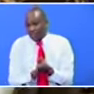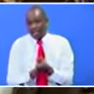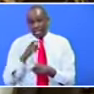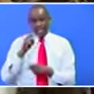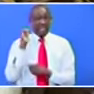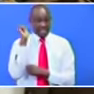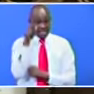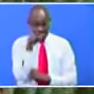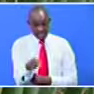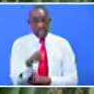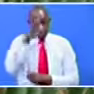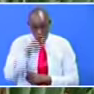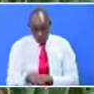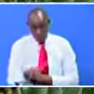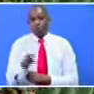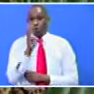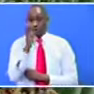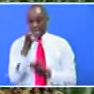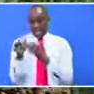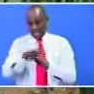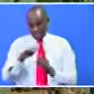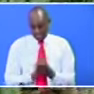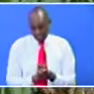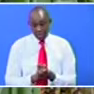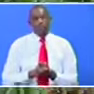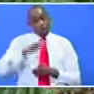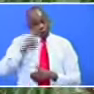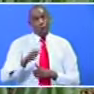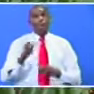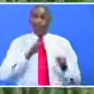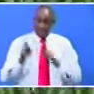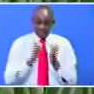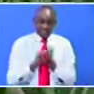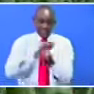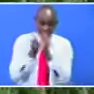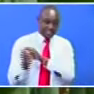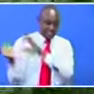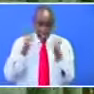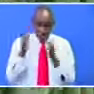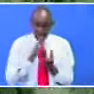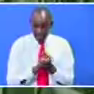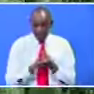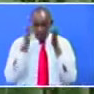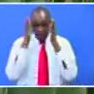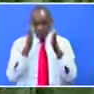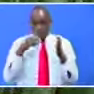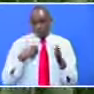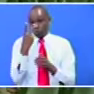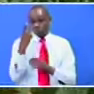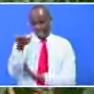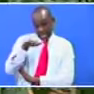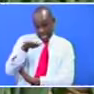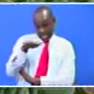of the country's low water endowment, growing population and changing climate, it must focus its attention to two